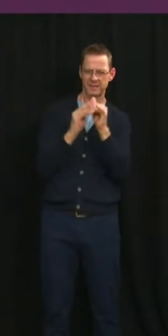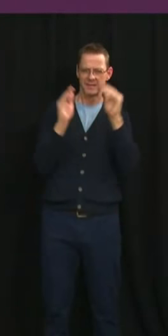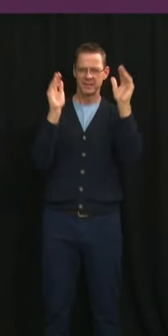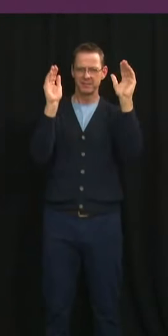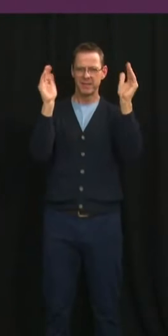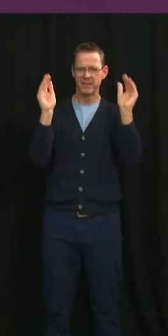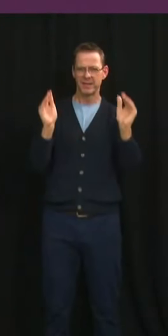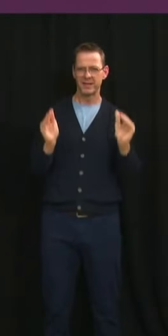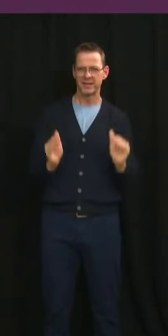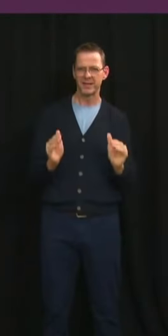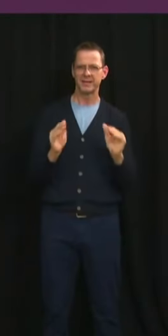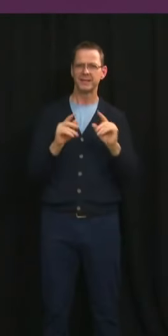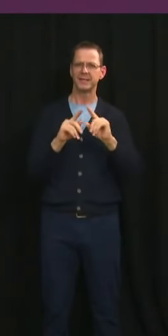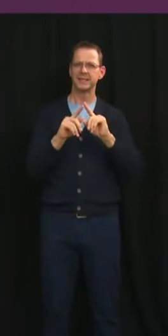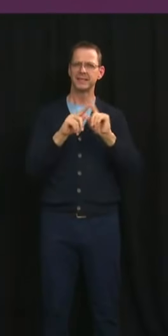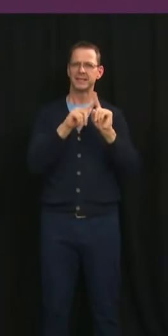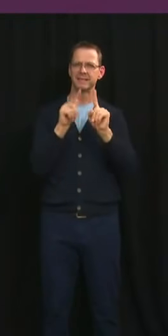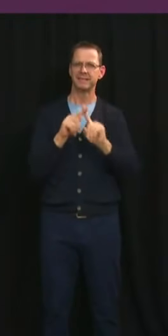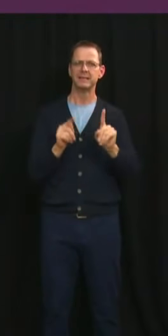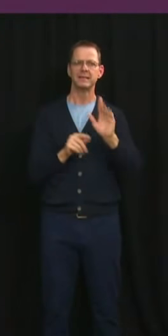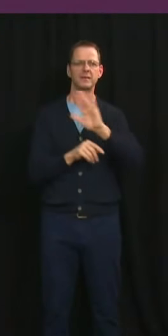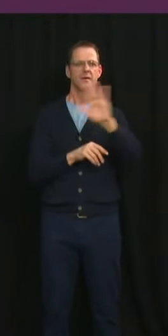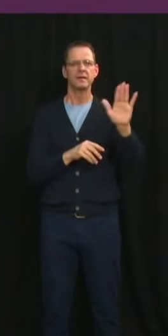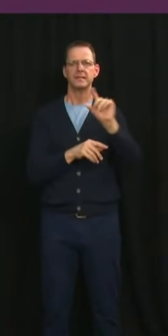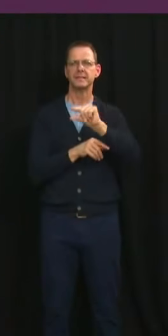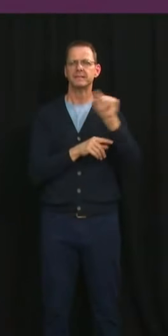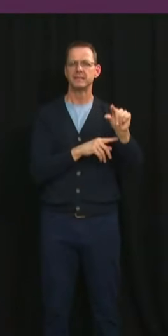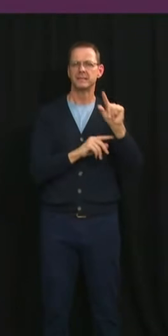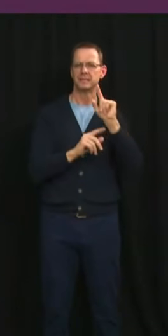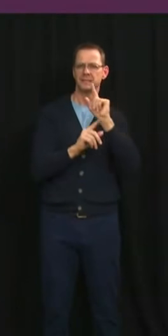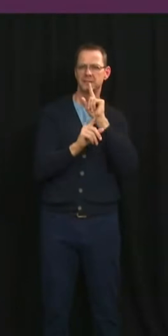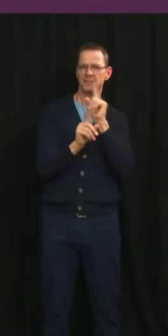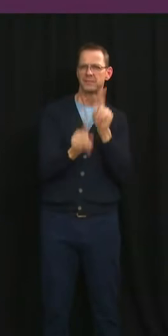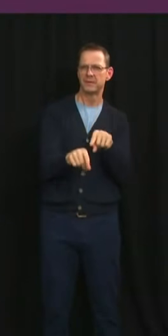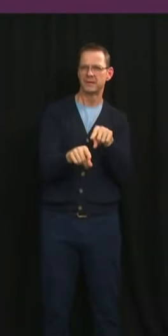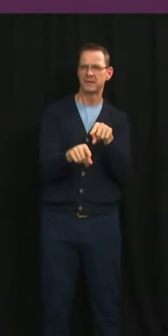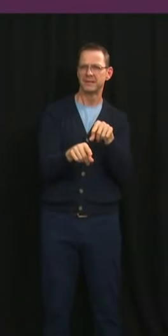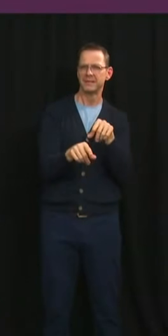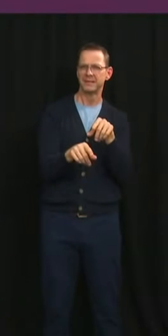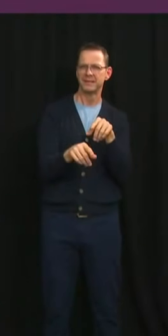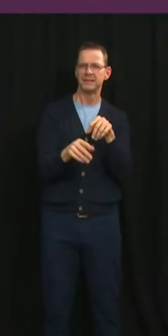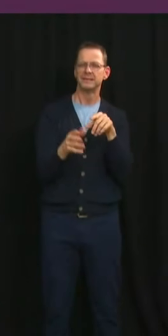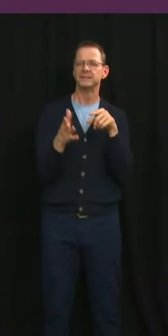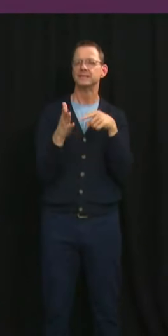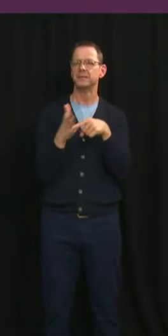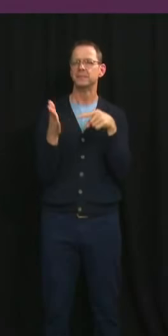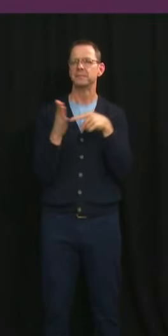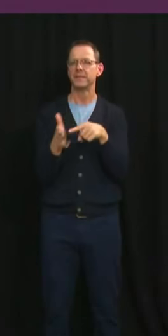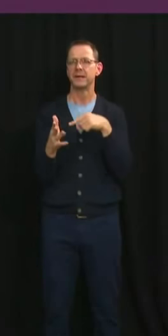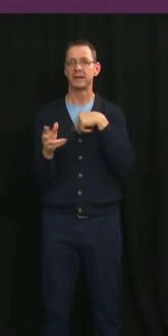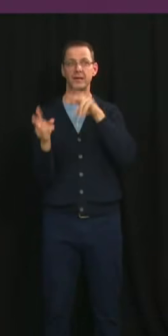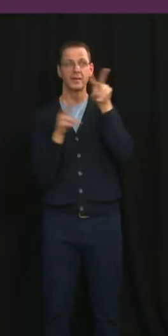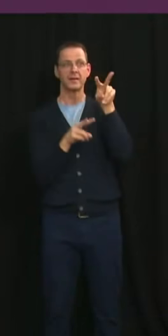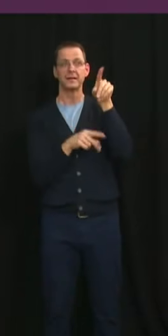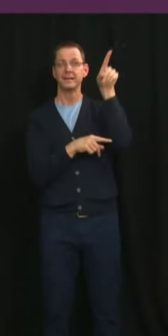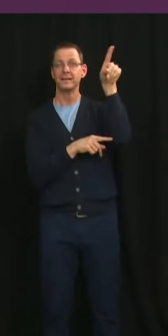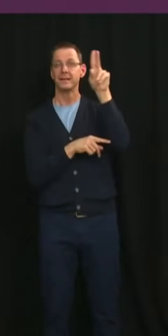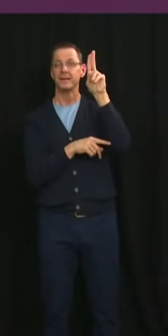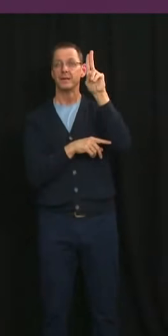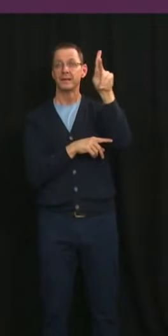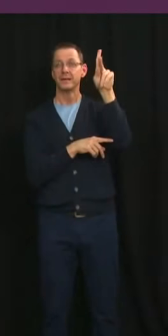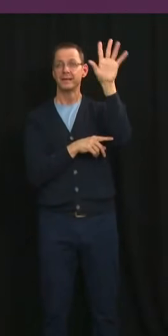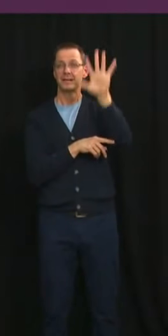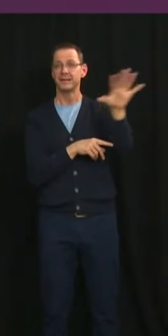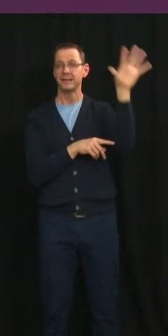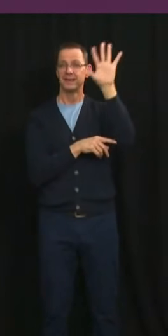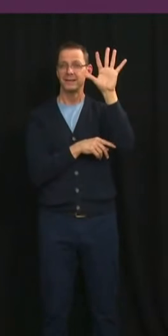And you could also point to, for example, the United Kingdom, Israel, and now Hungary as three kind of